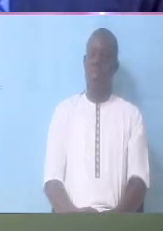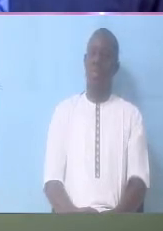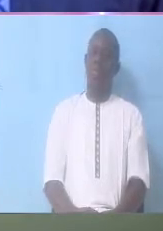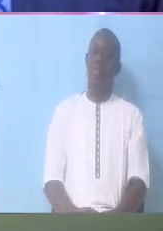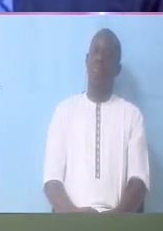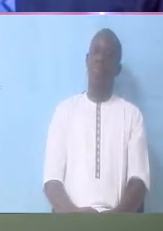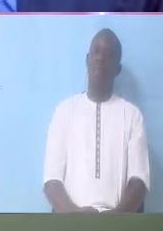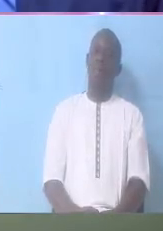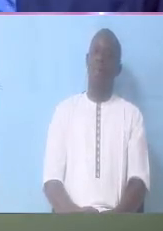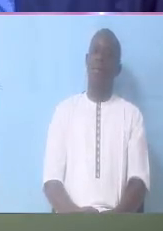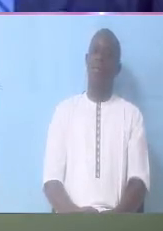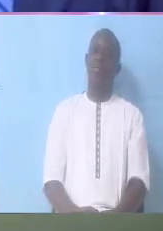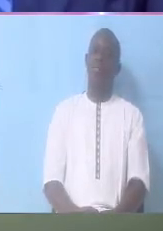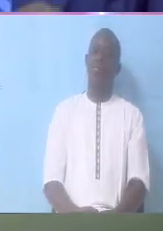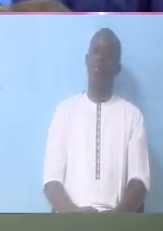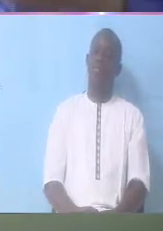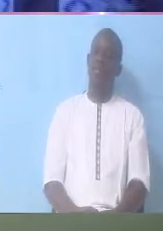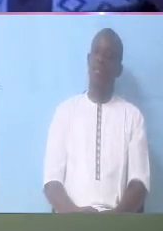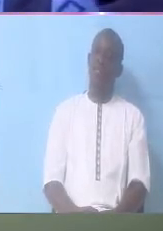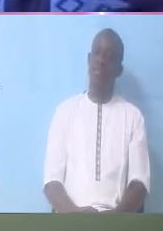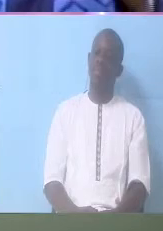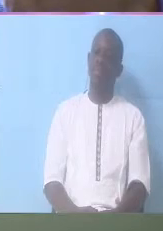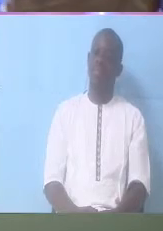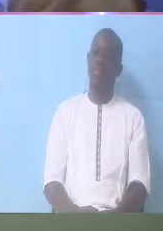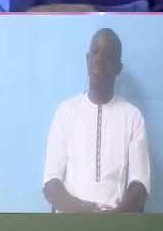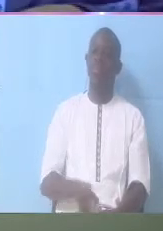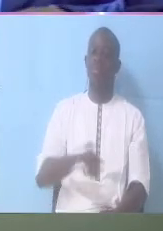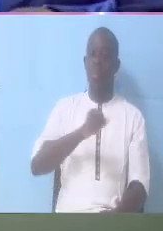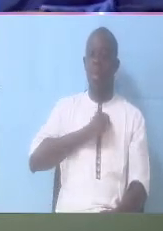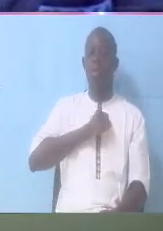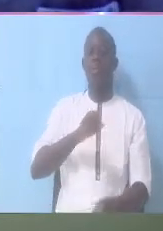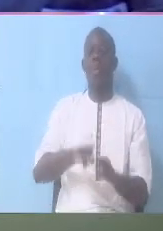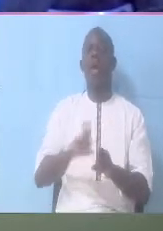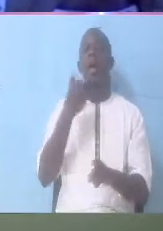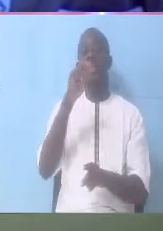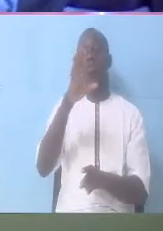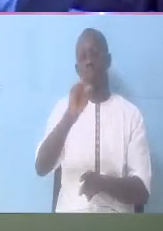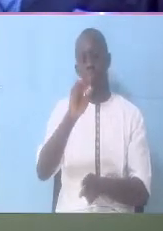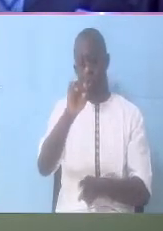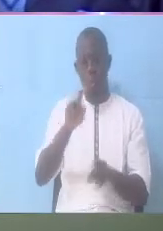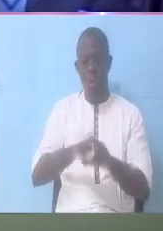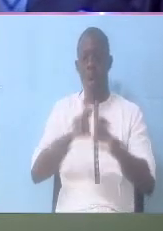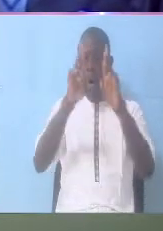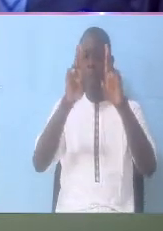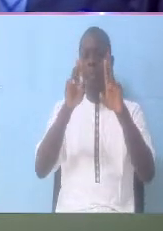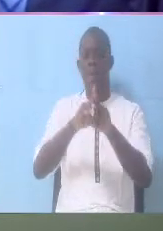is simple. You look at, let's say Ibrahima Chongan would be